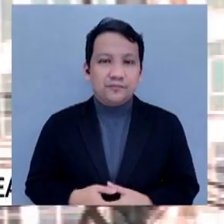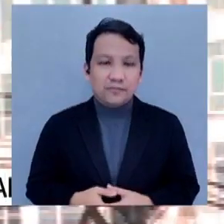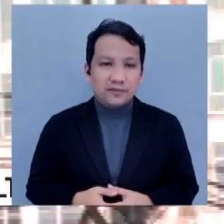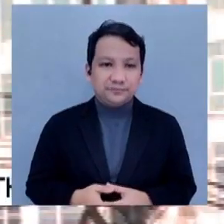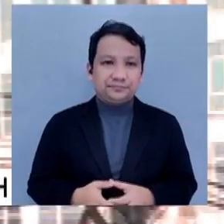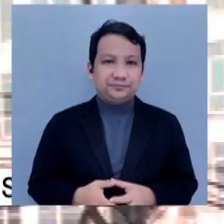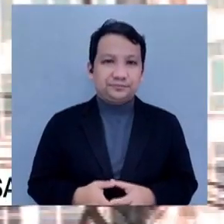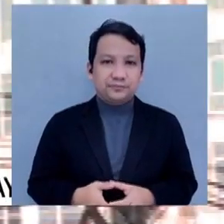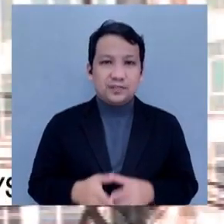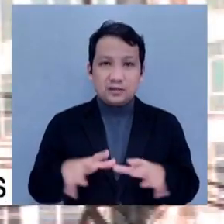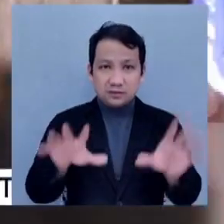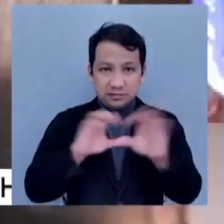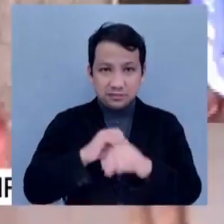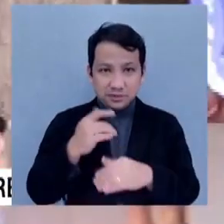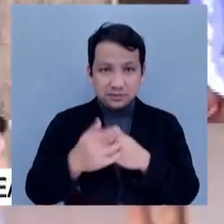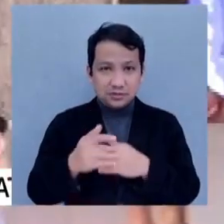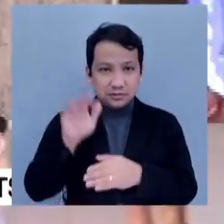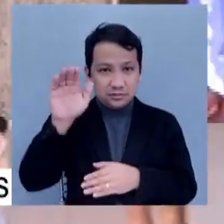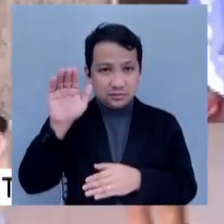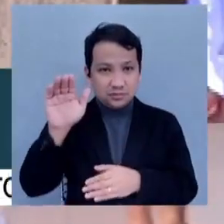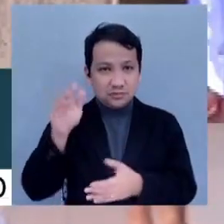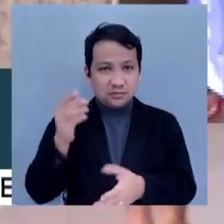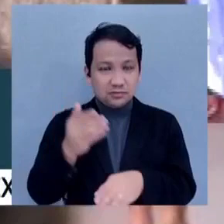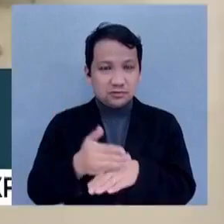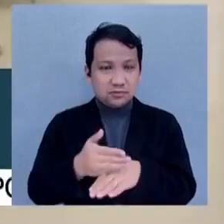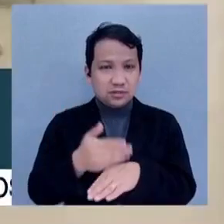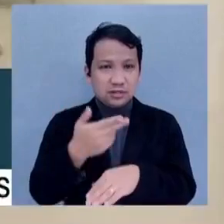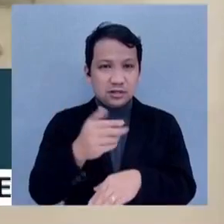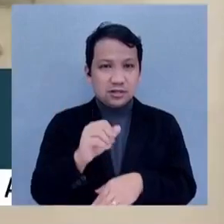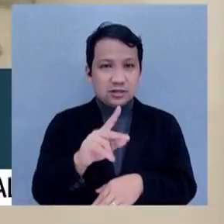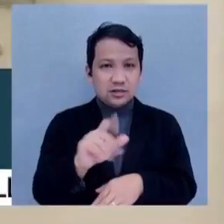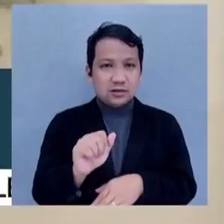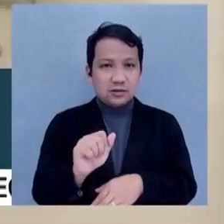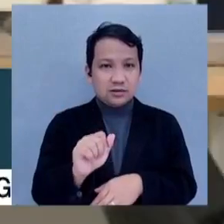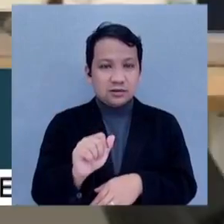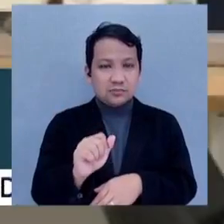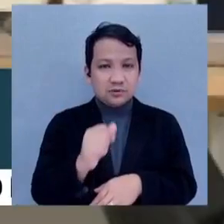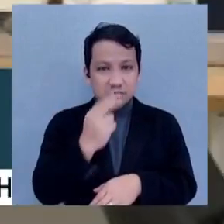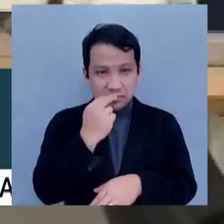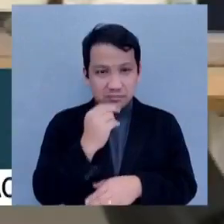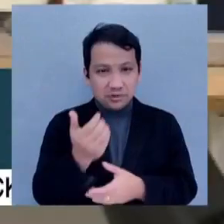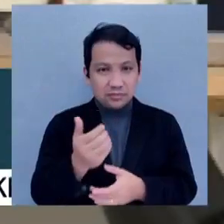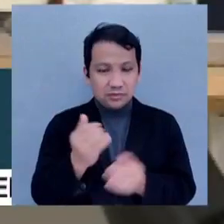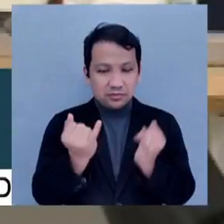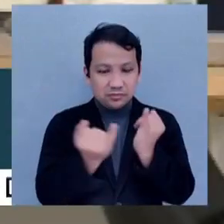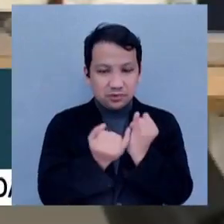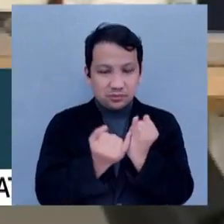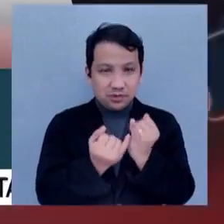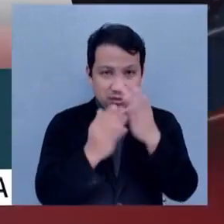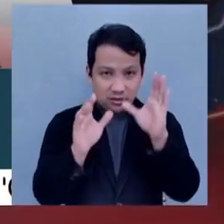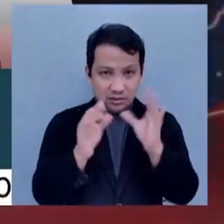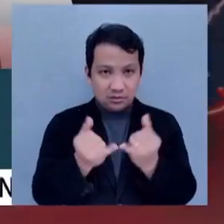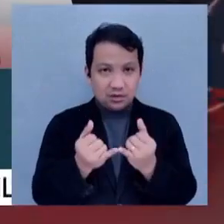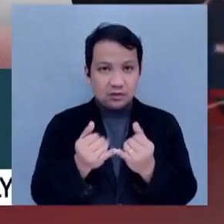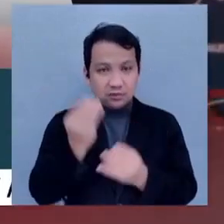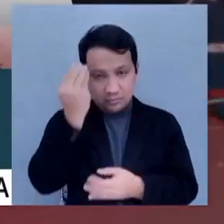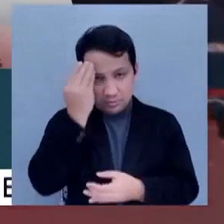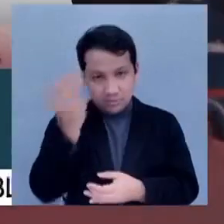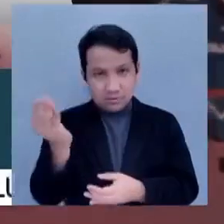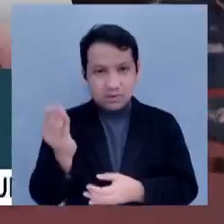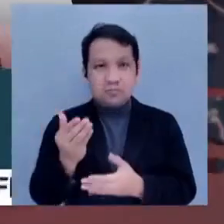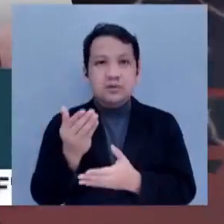After earlier calling the threat of hackers a bluff, the Philippine Health Insurance Corporation now admits some